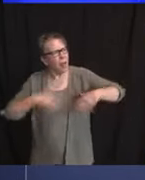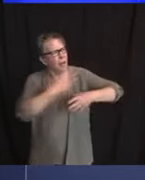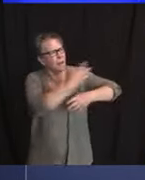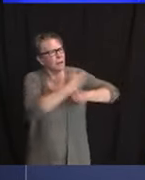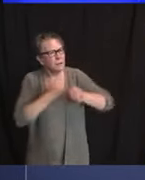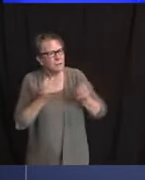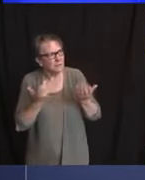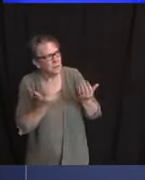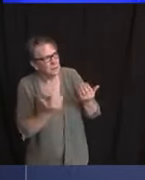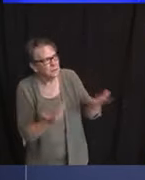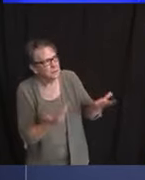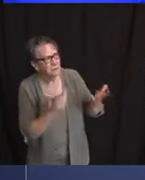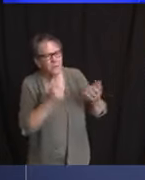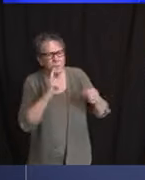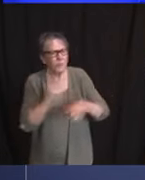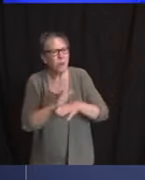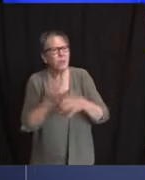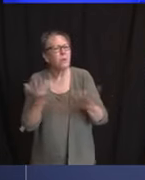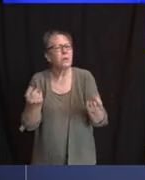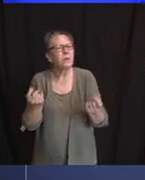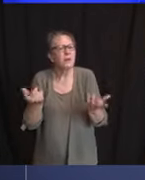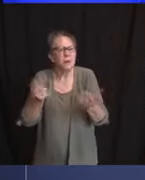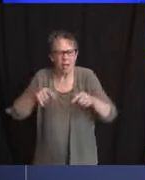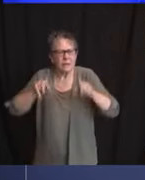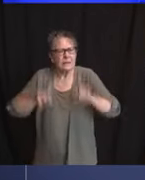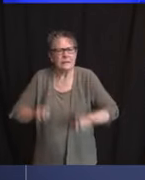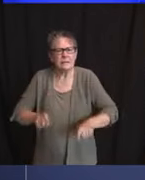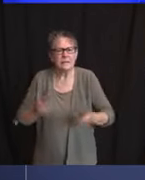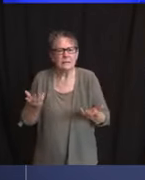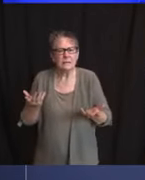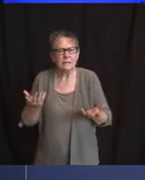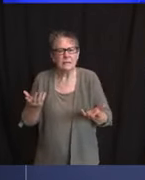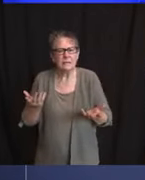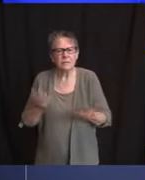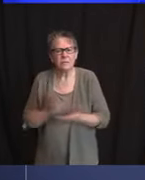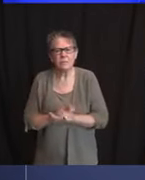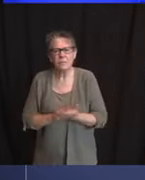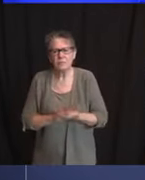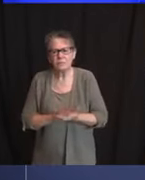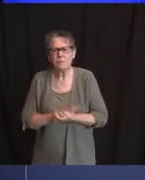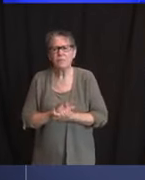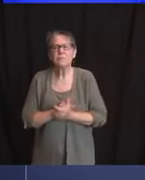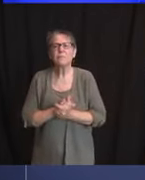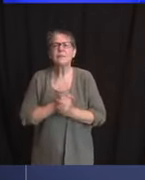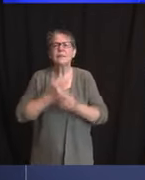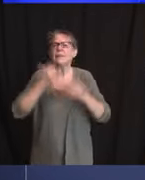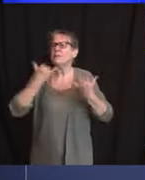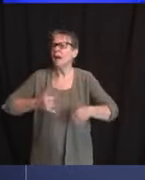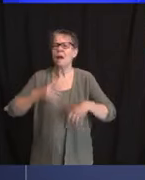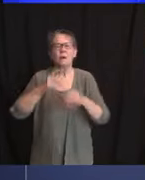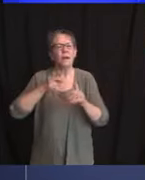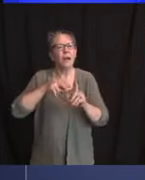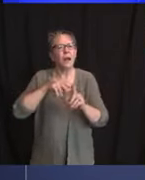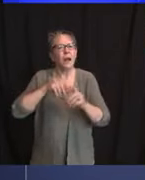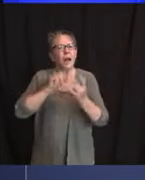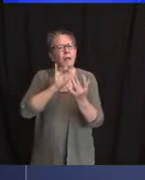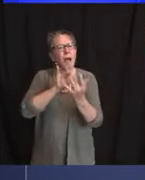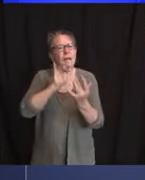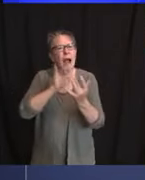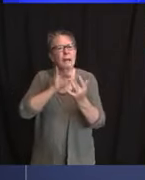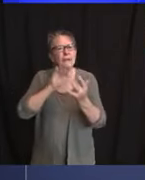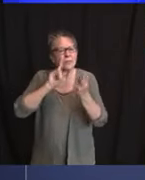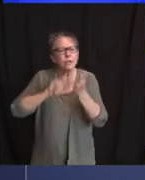required, isolate the sick, and protect the most vulnerable among us. Months into this pandemic, and our national testing capacity